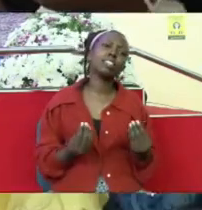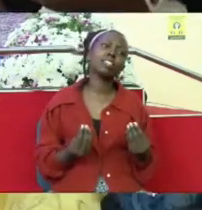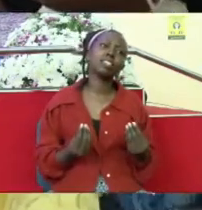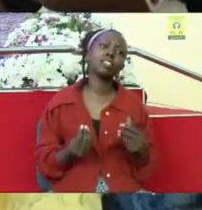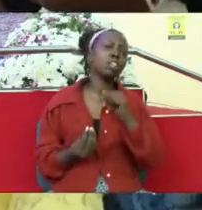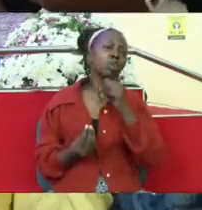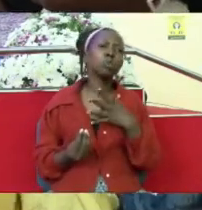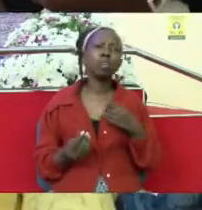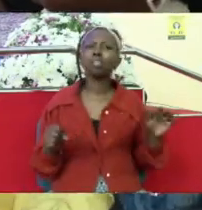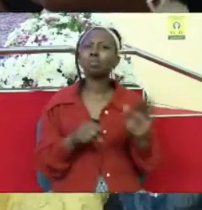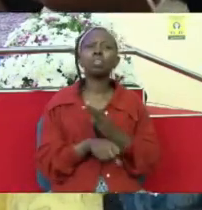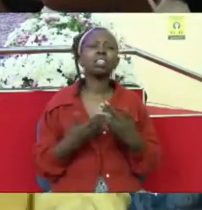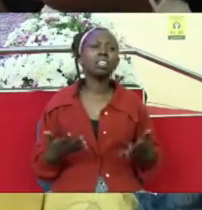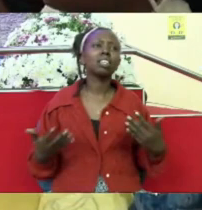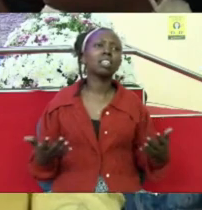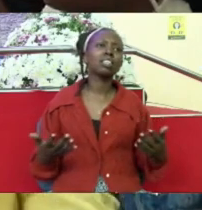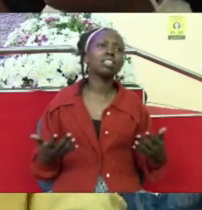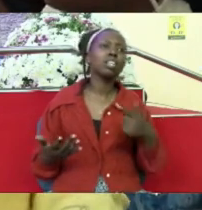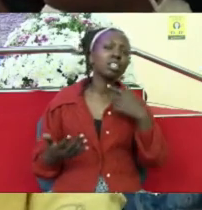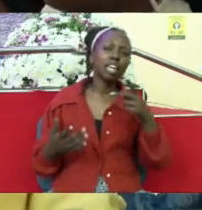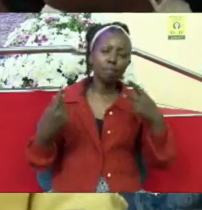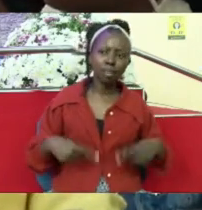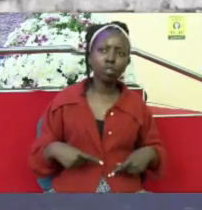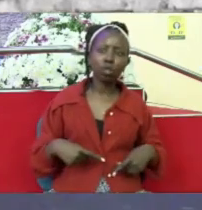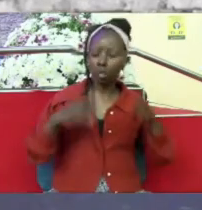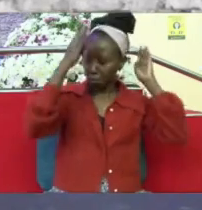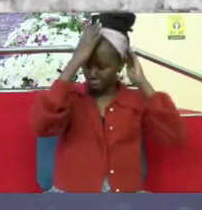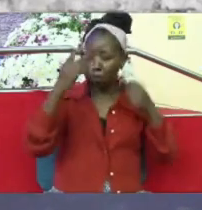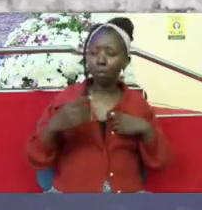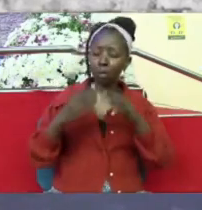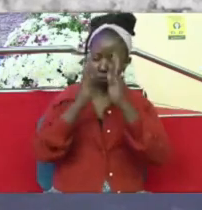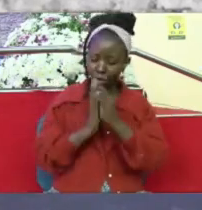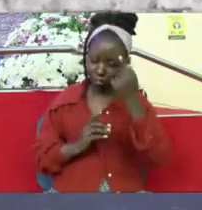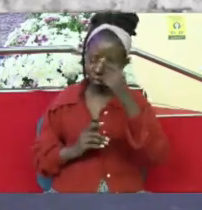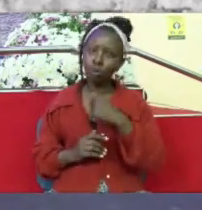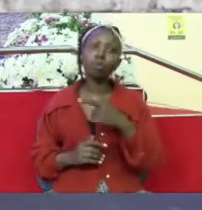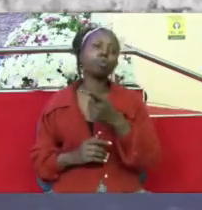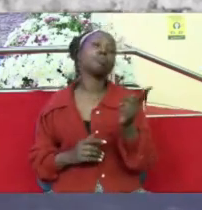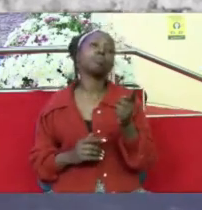ananiambia bishop nakuombea. Hiyo tu. Namuuliza hata ukiwa Eldoret unaniombea? Eh?